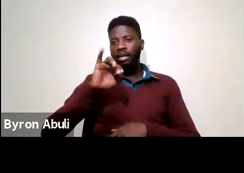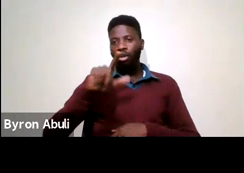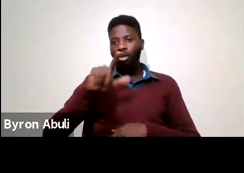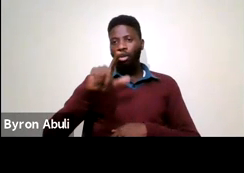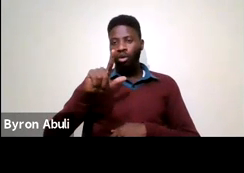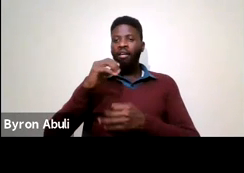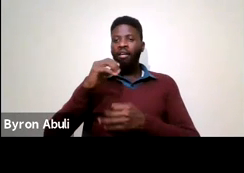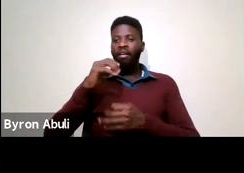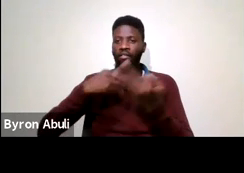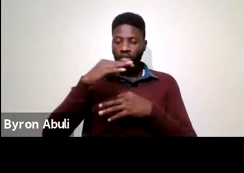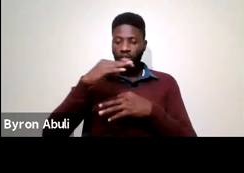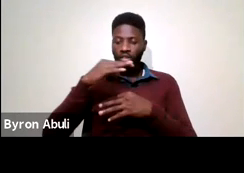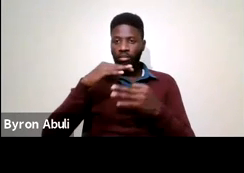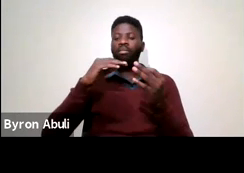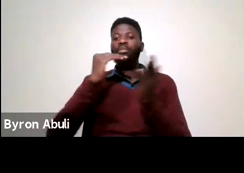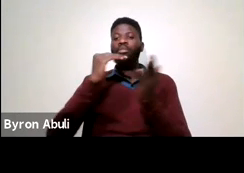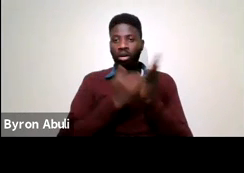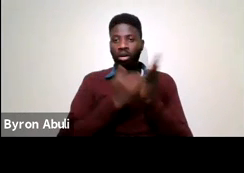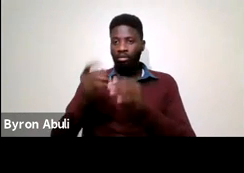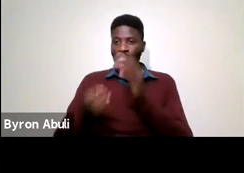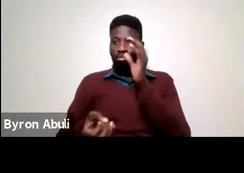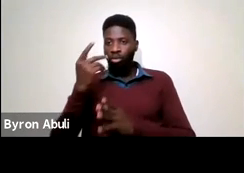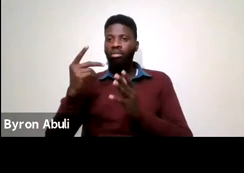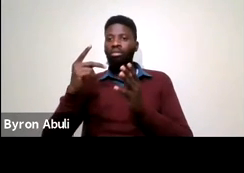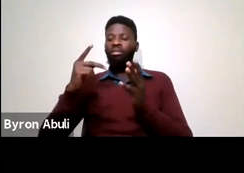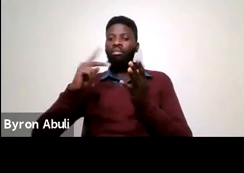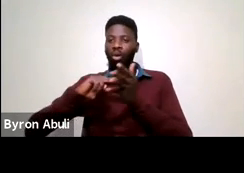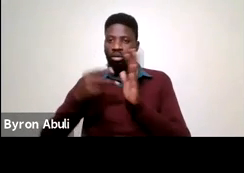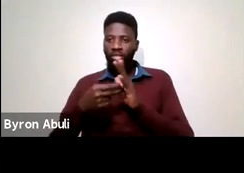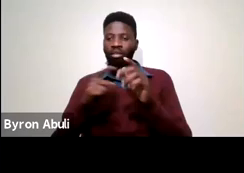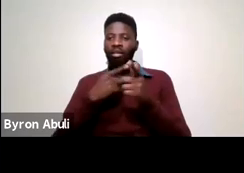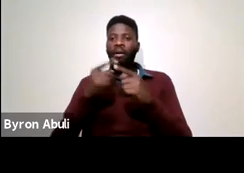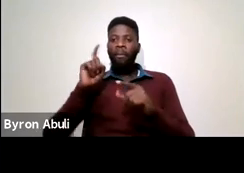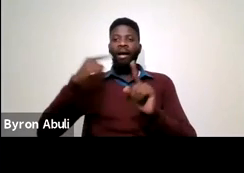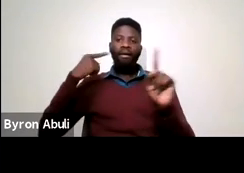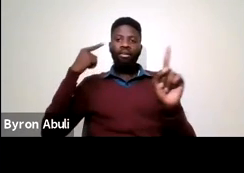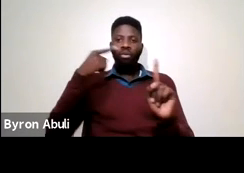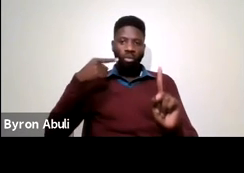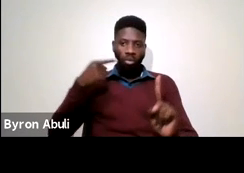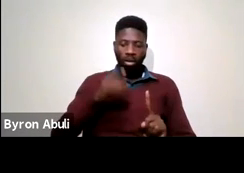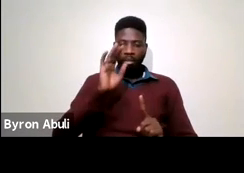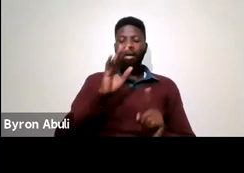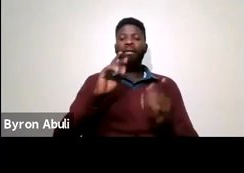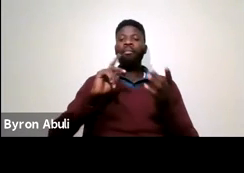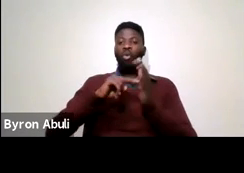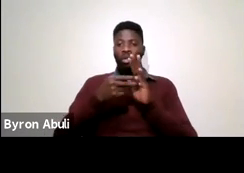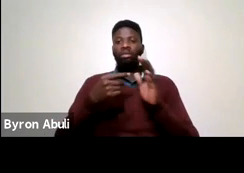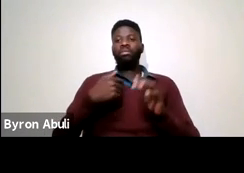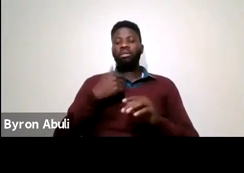with a project, and the project you have to have a goal. What are the goals of the goal setting of your projects? I think that's where I met